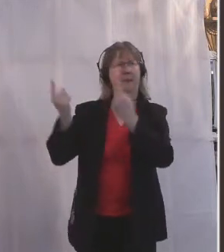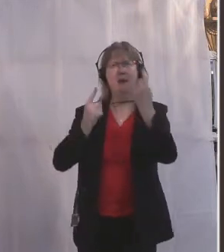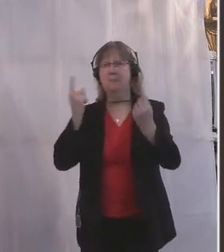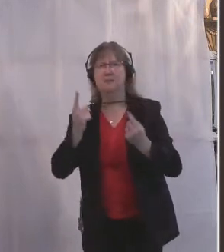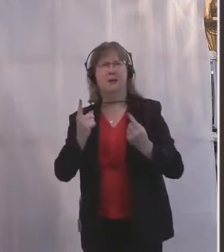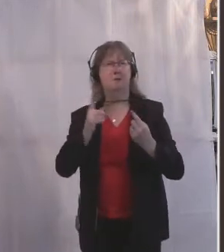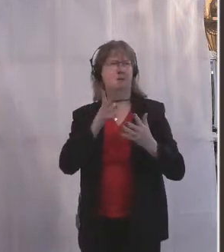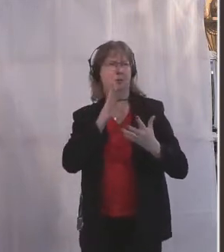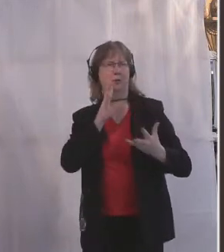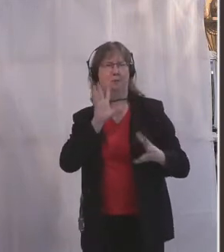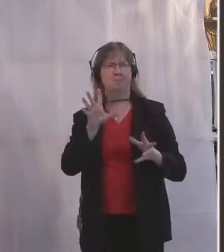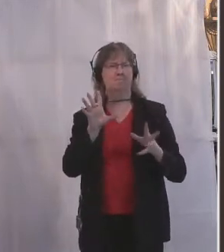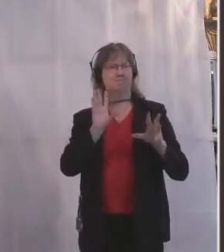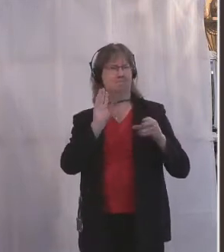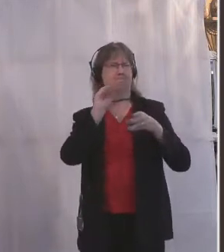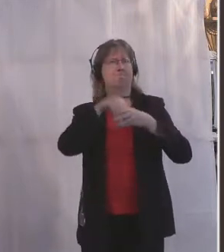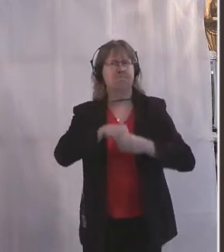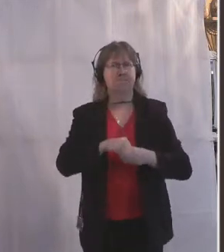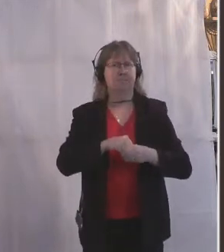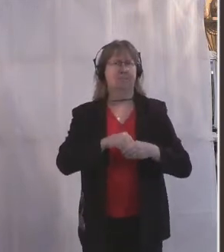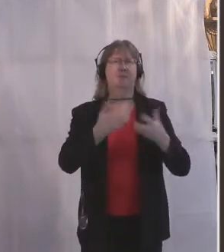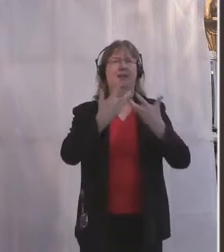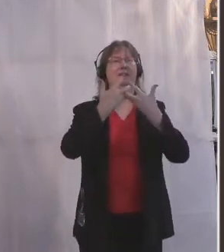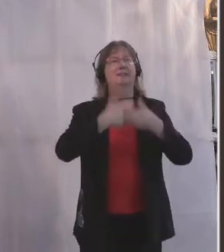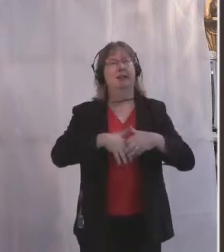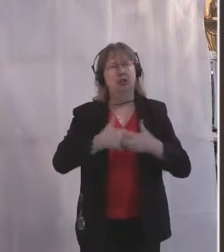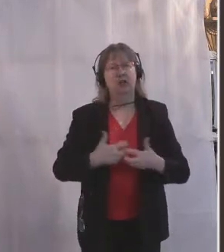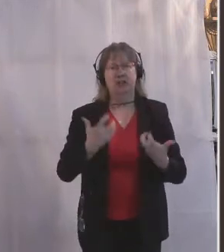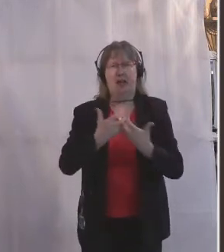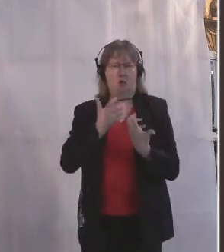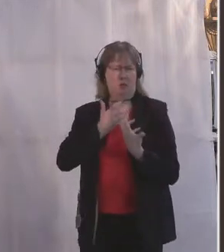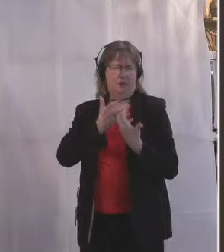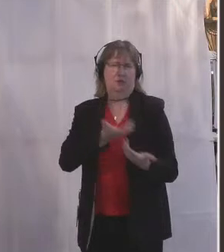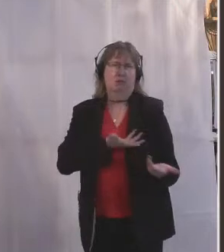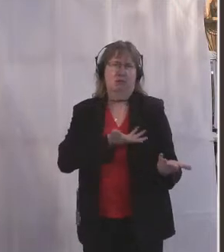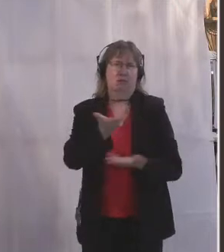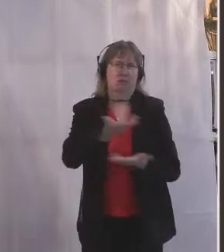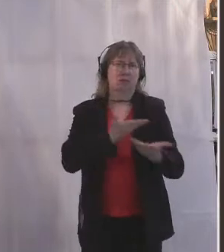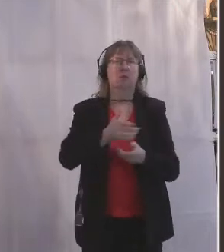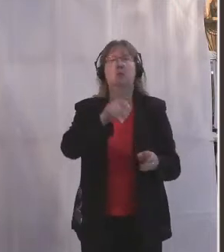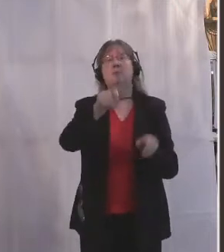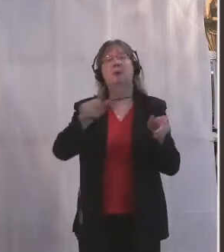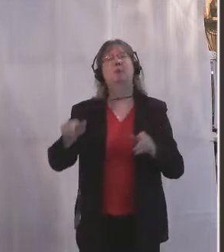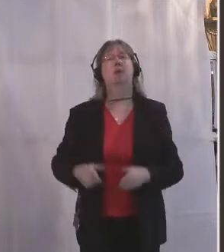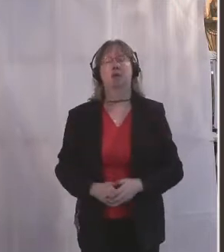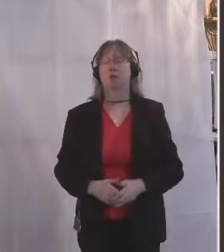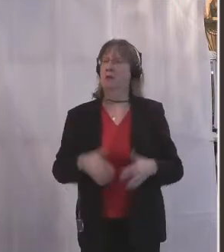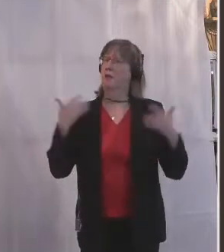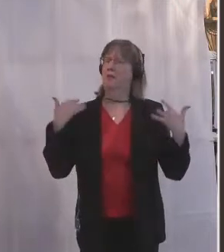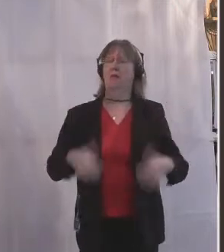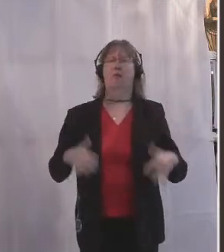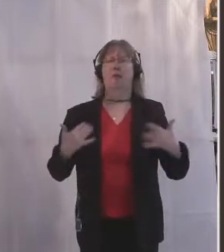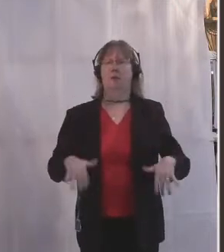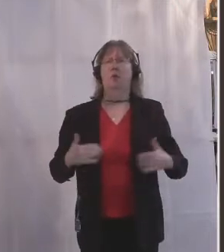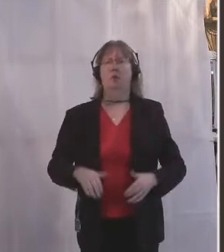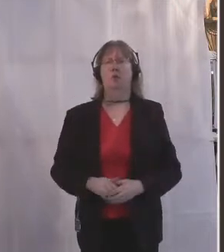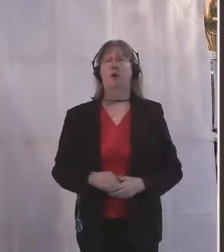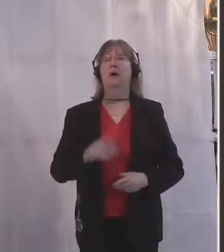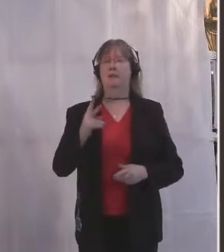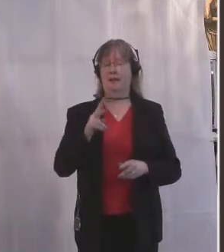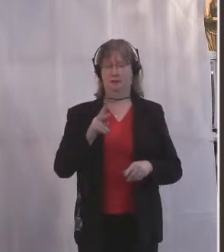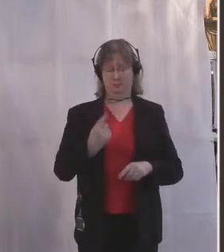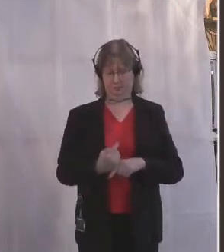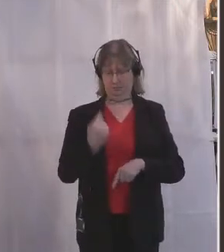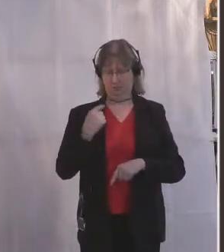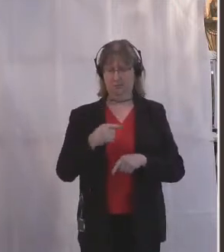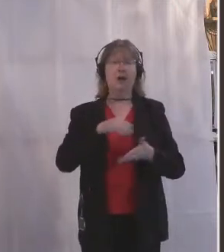technology was innovating the way that we talk and engage people. And that was amazing, and we had brilliant fun. And then 2 years ago,